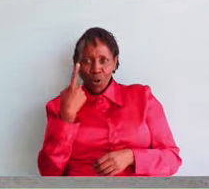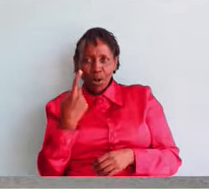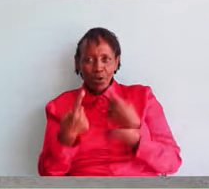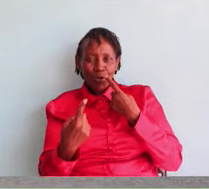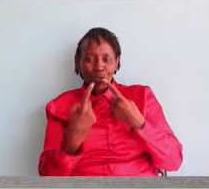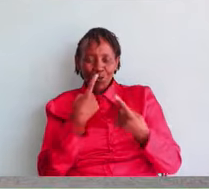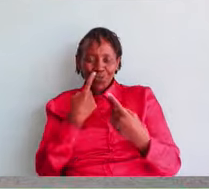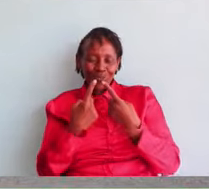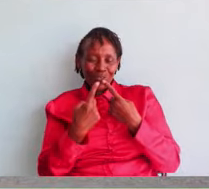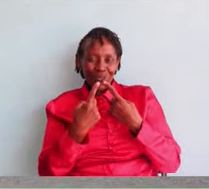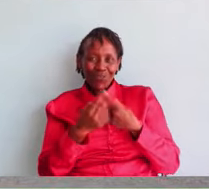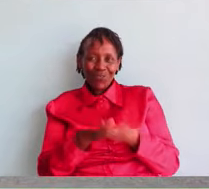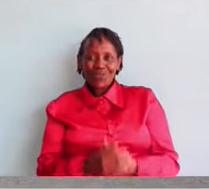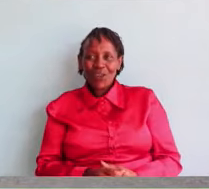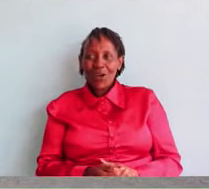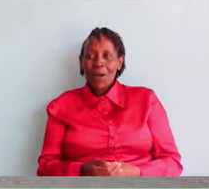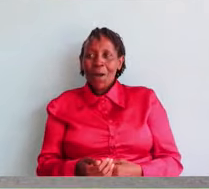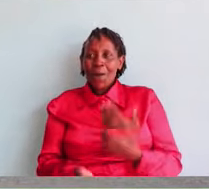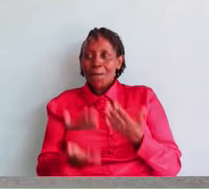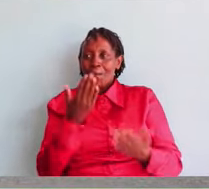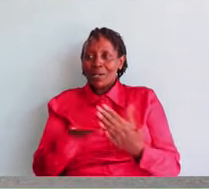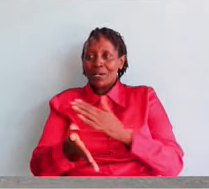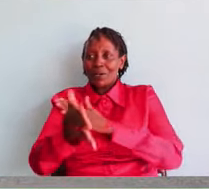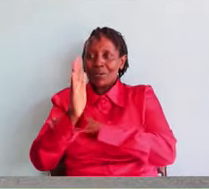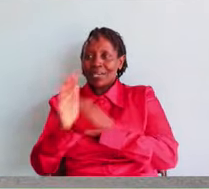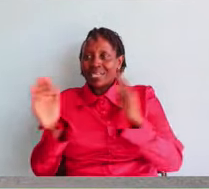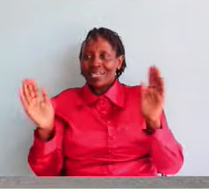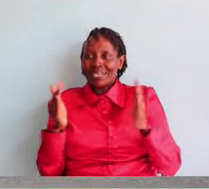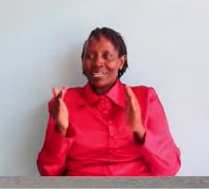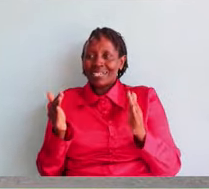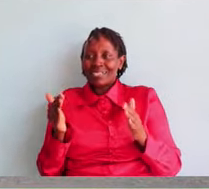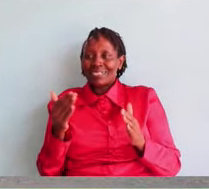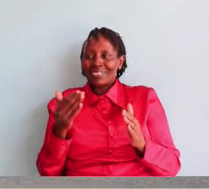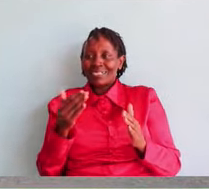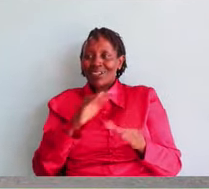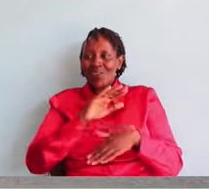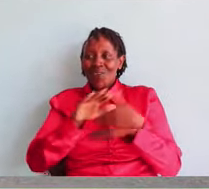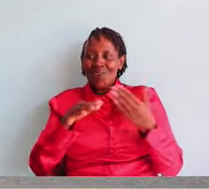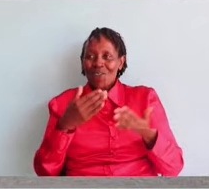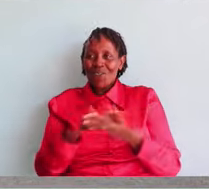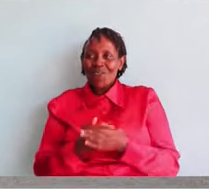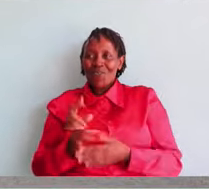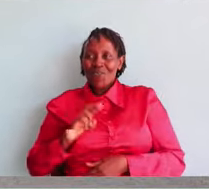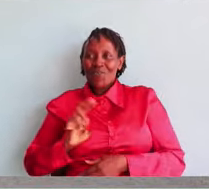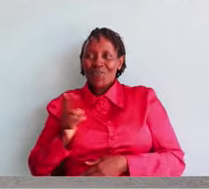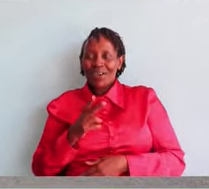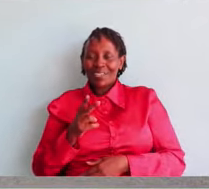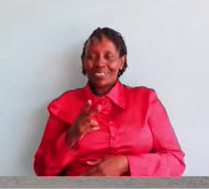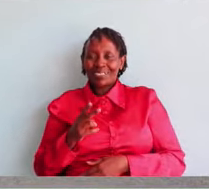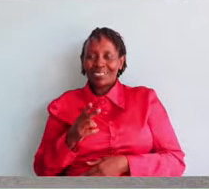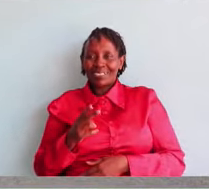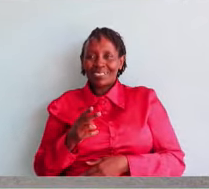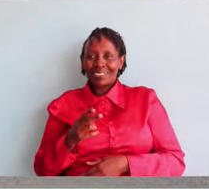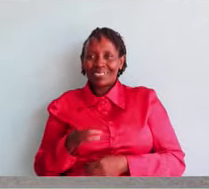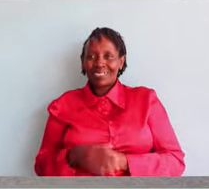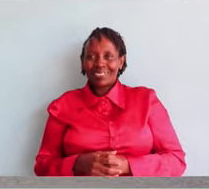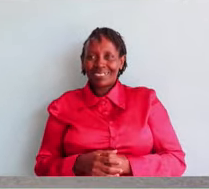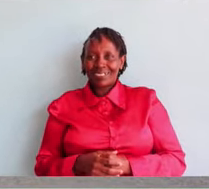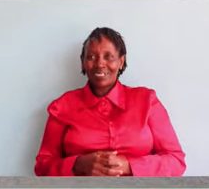But may the Lord encourage all of us to know that there's a reason why God has allowed you to be part of